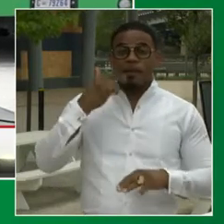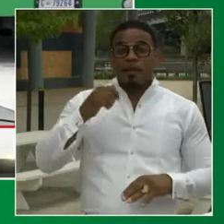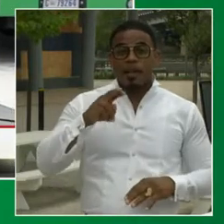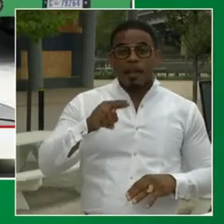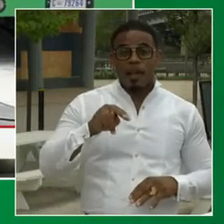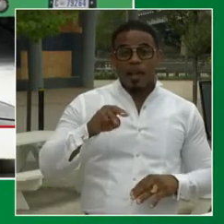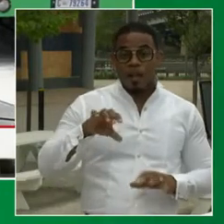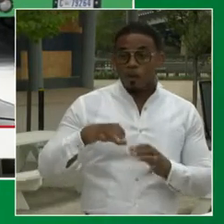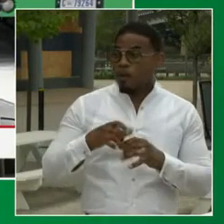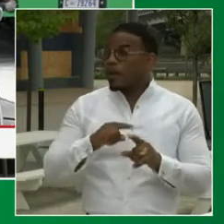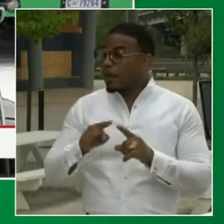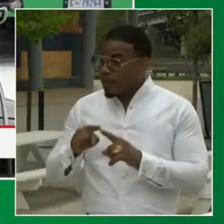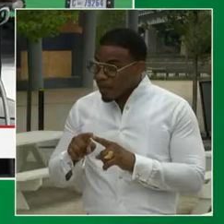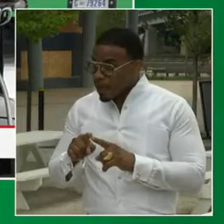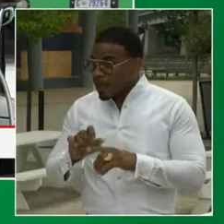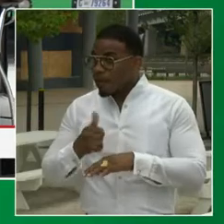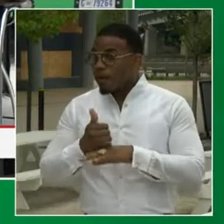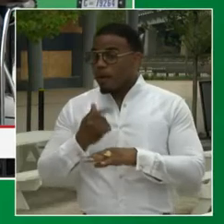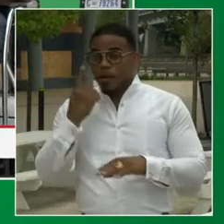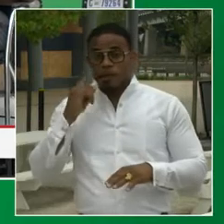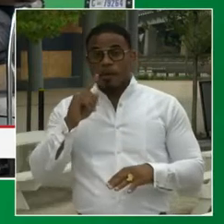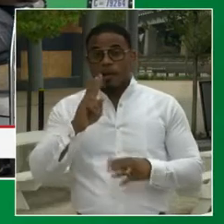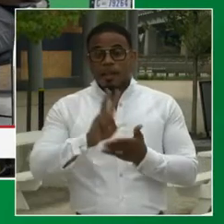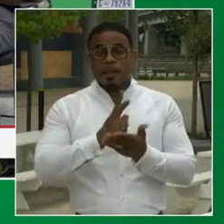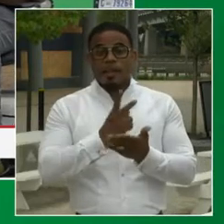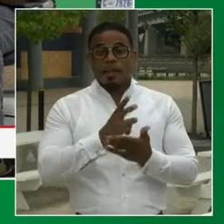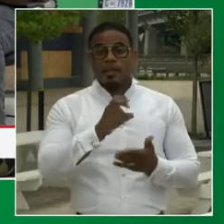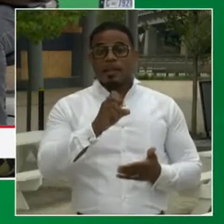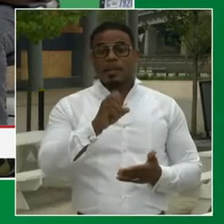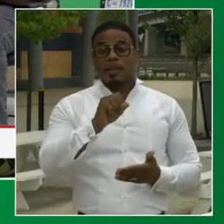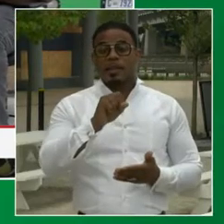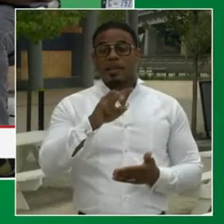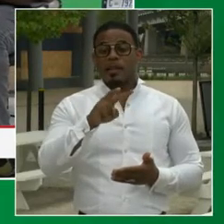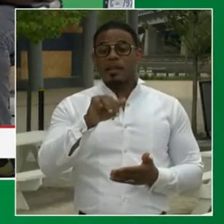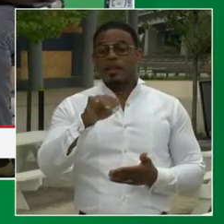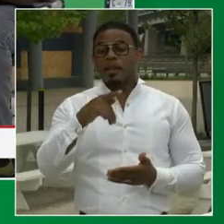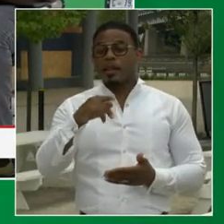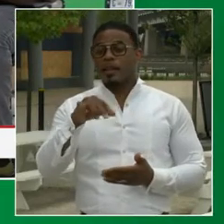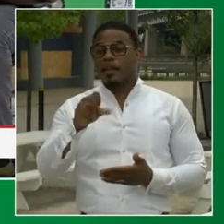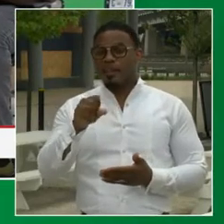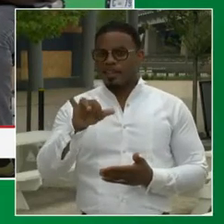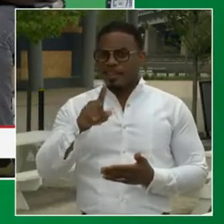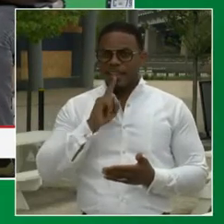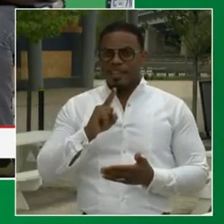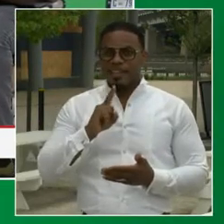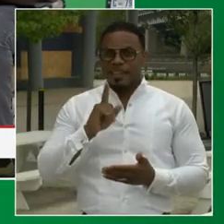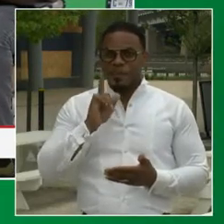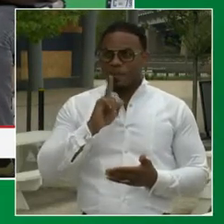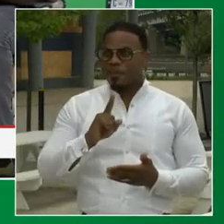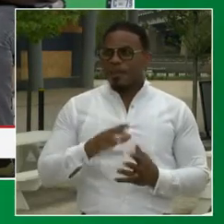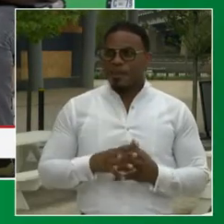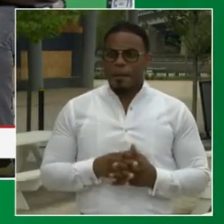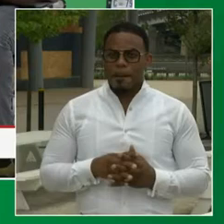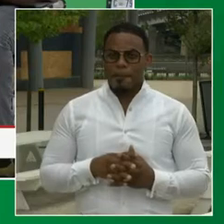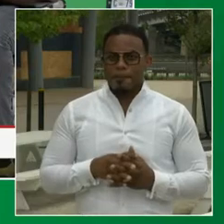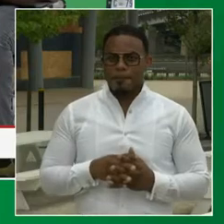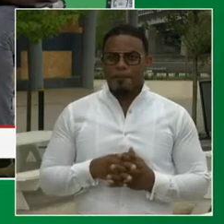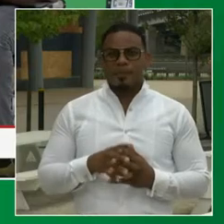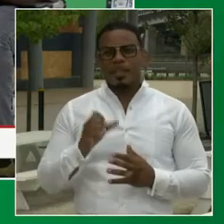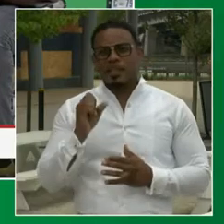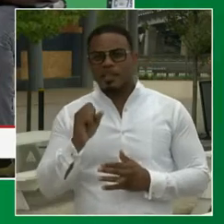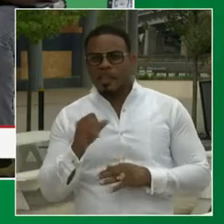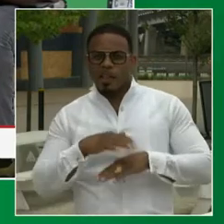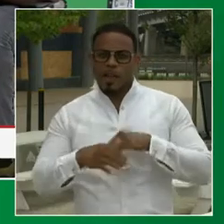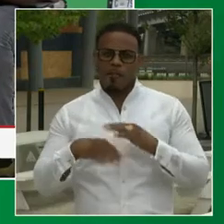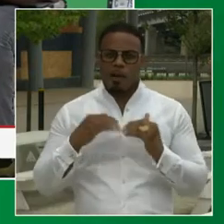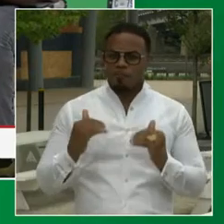Group and the founder of Kitchen Savage. Kitchen Savages, yes. Okay, which is going to be a Southern